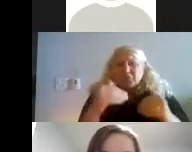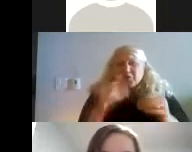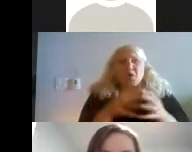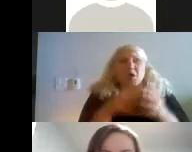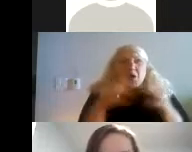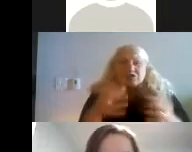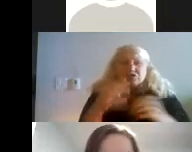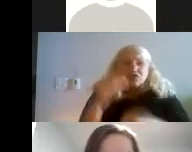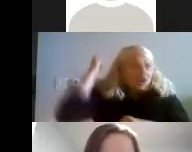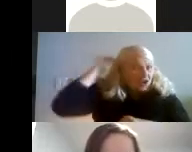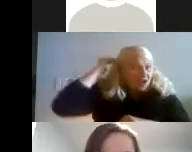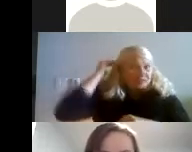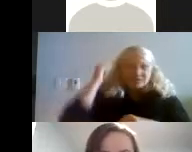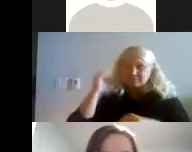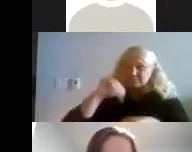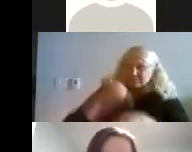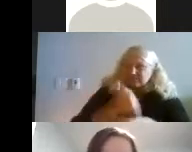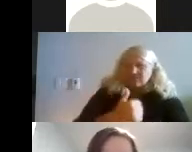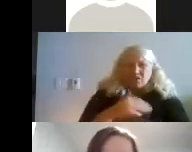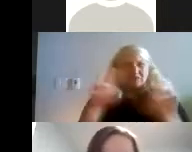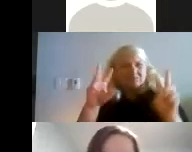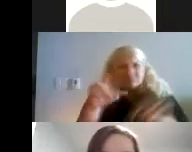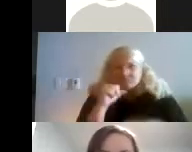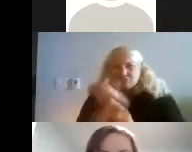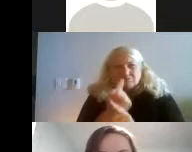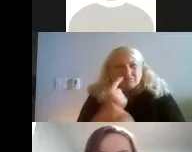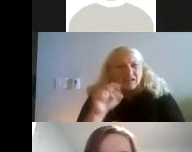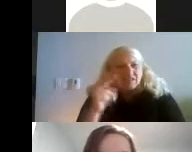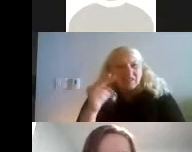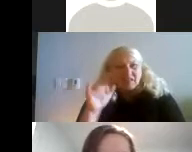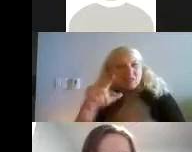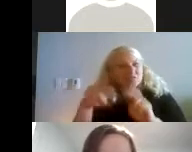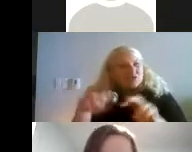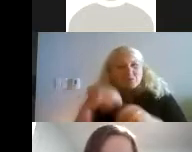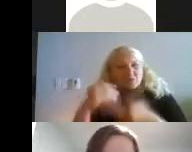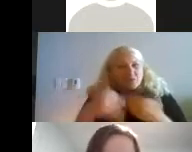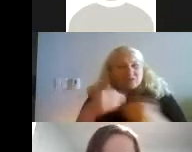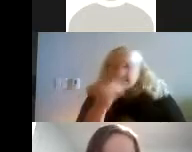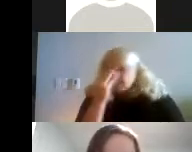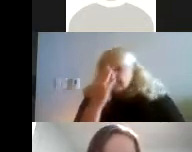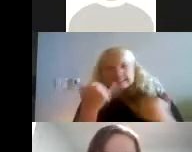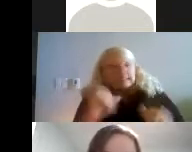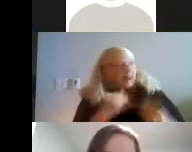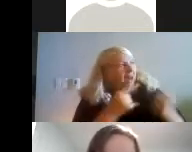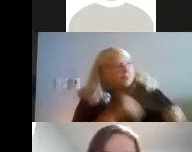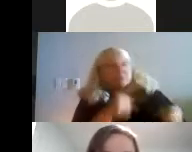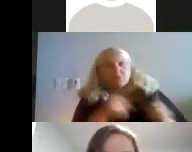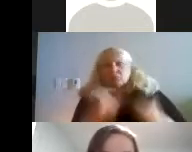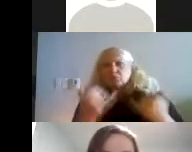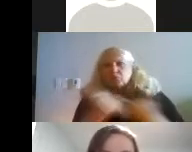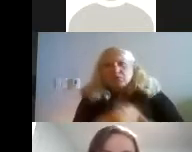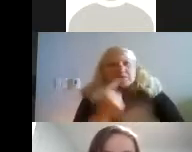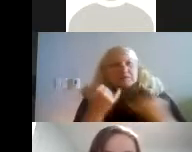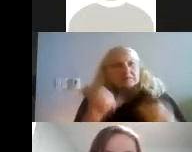built on unethical research practices in the past, and it's actually still ongoing. And another point to